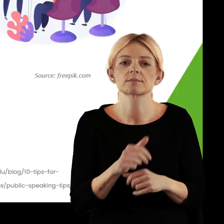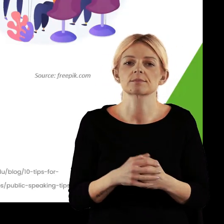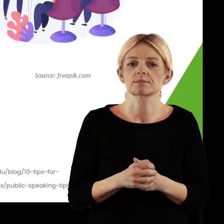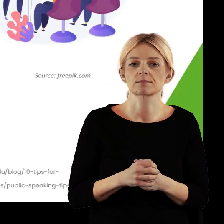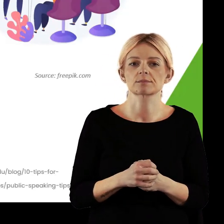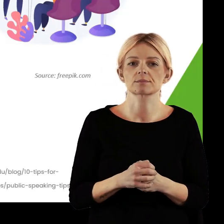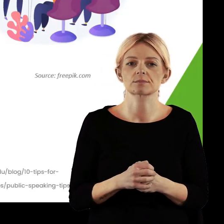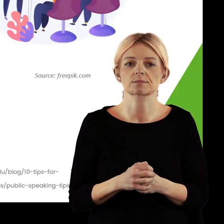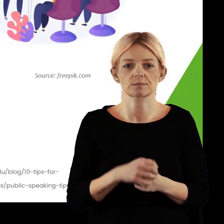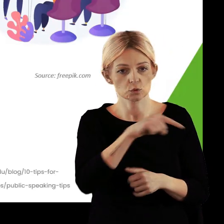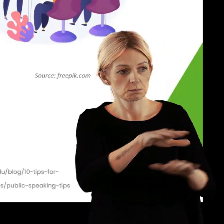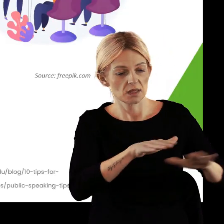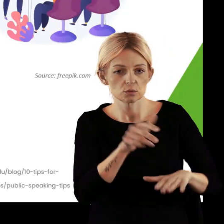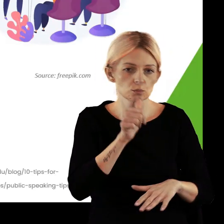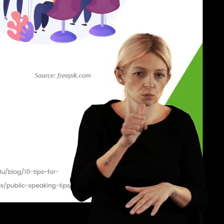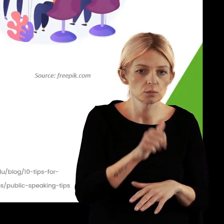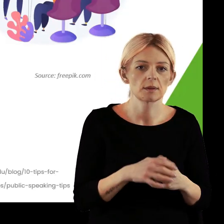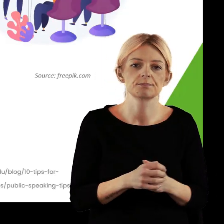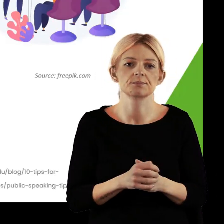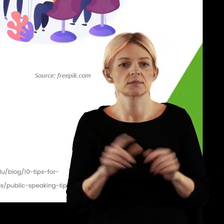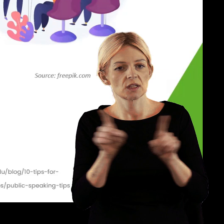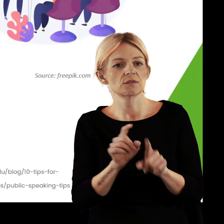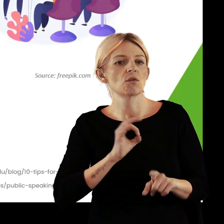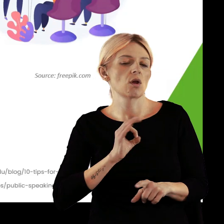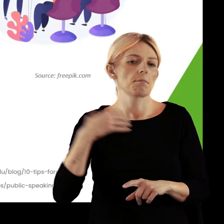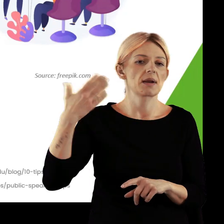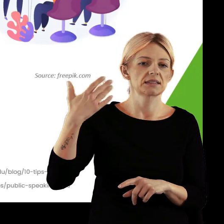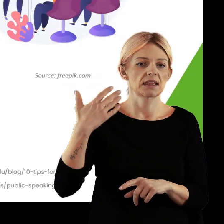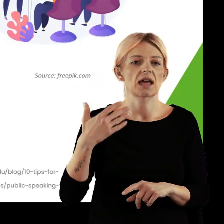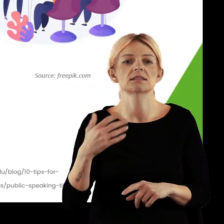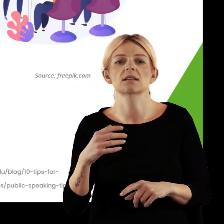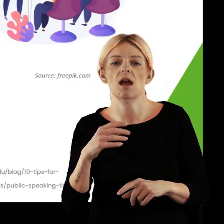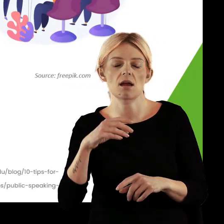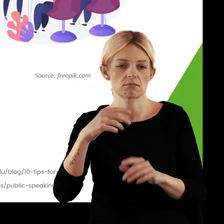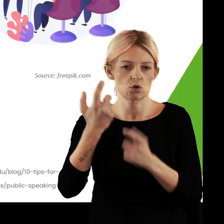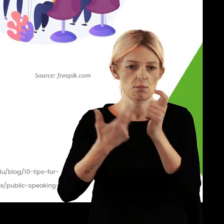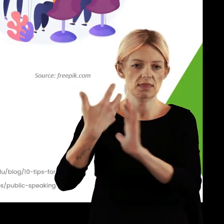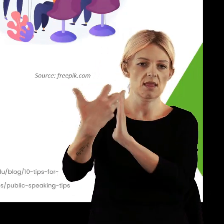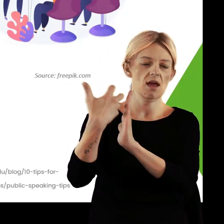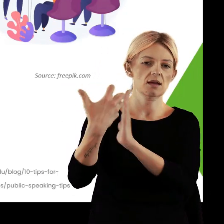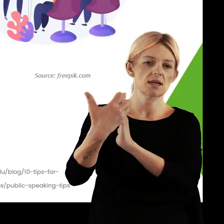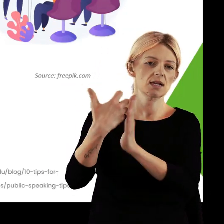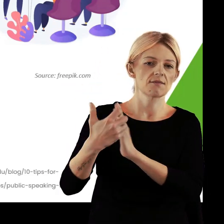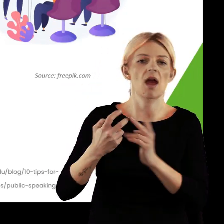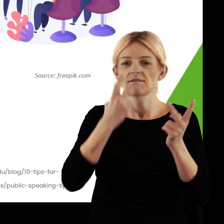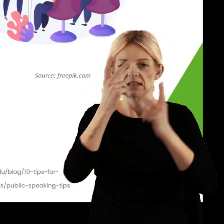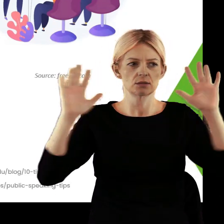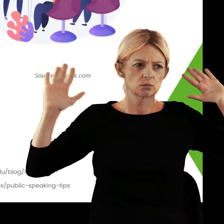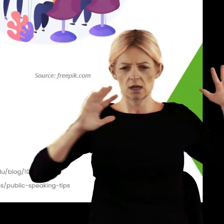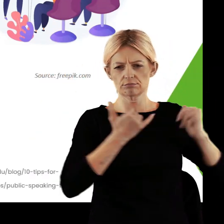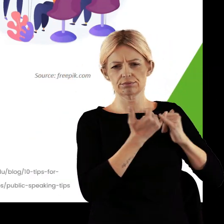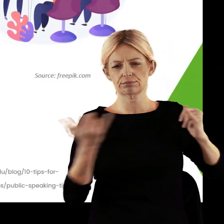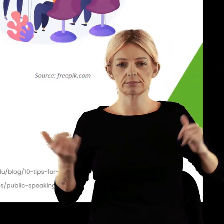both your multimedia presentation, so the screen, and your sign language clearly from every seat in the